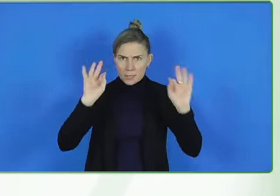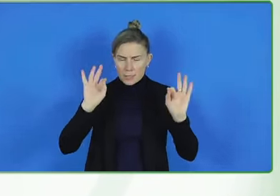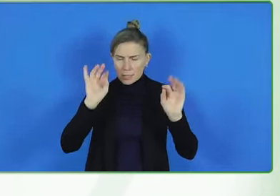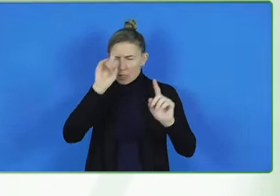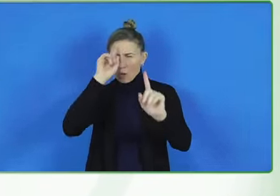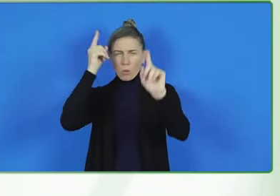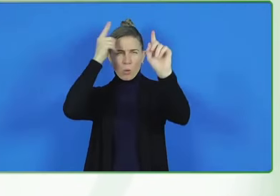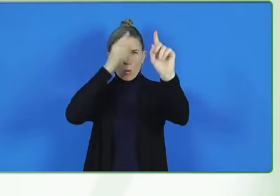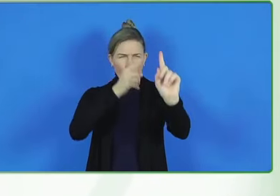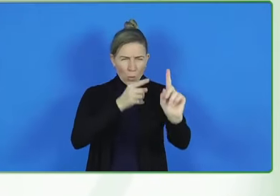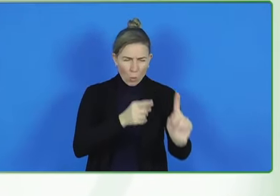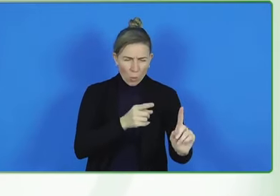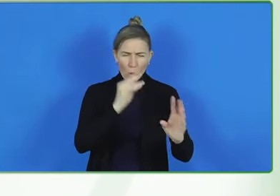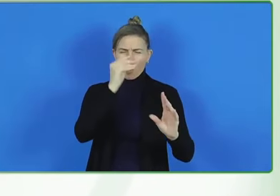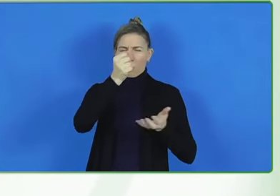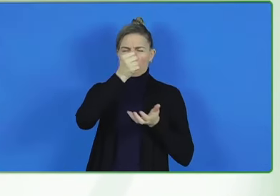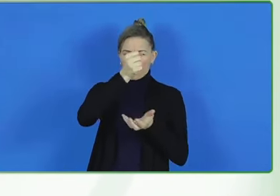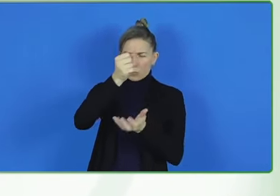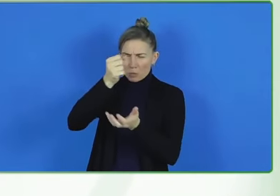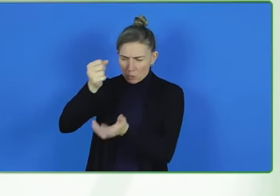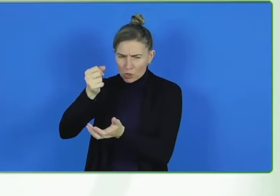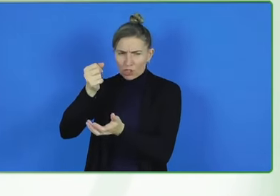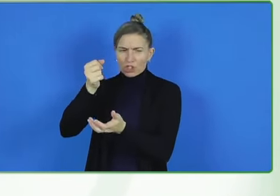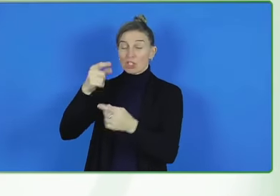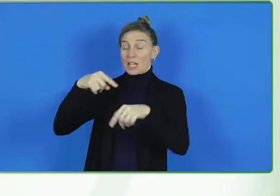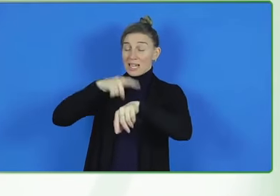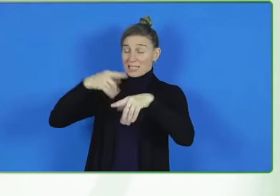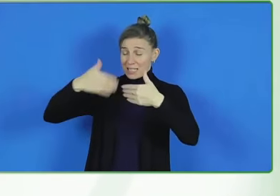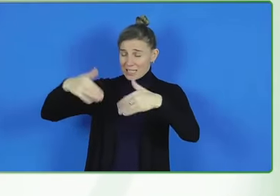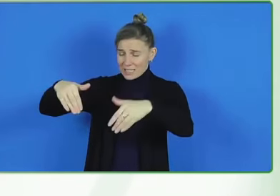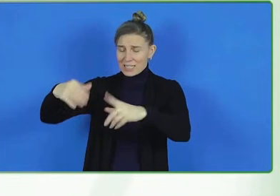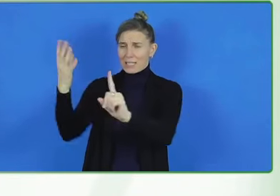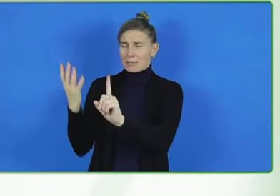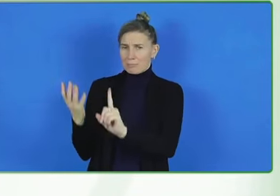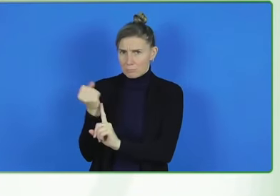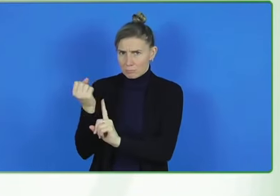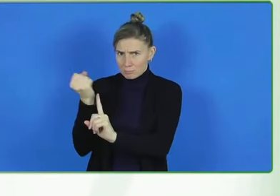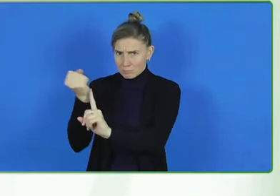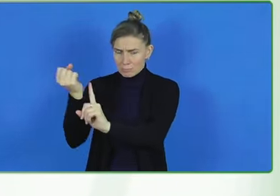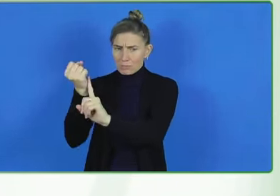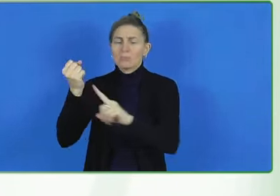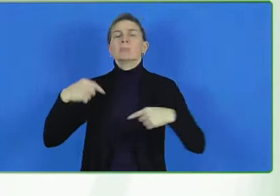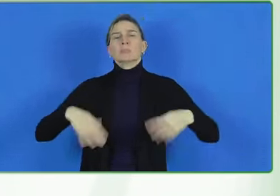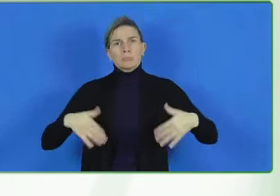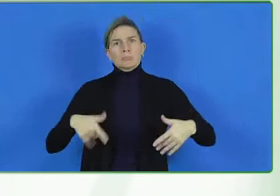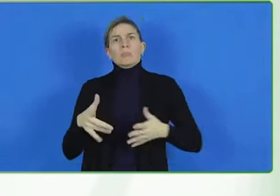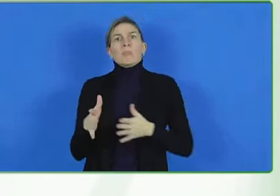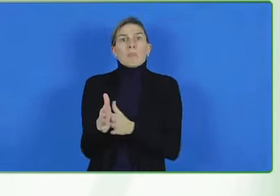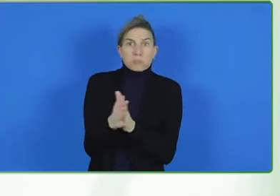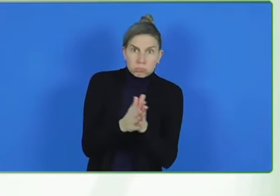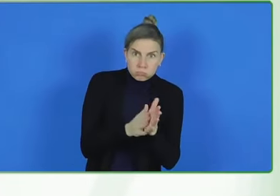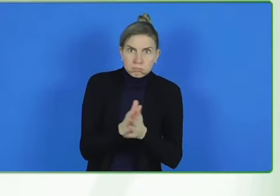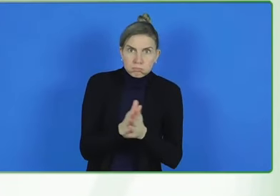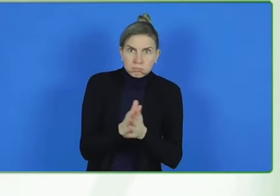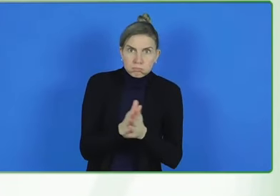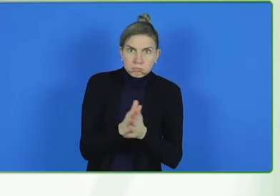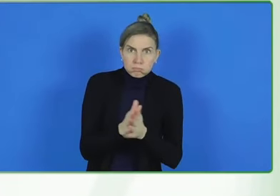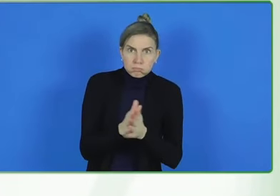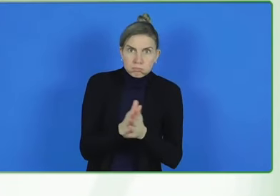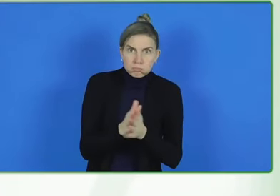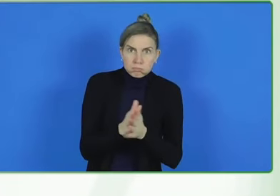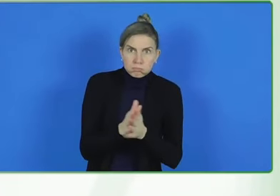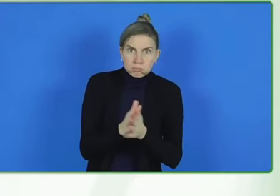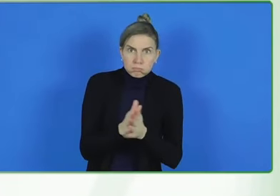budgets, and meet deadlines. It's a very ambitious plan, but the idea is